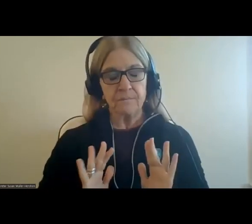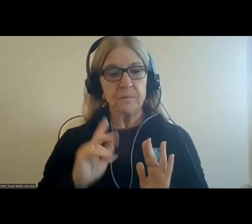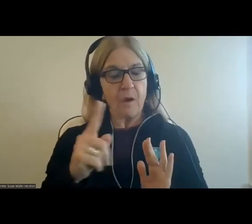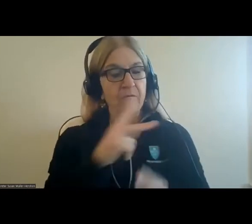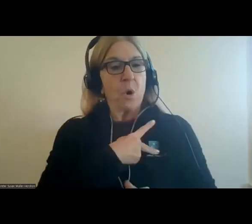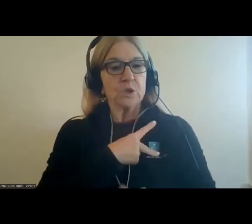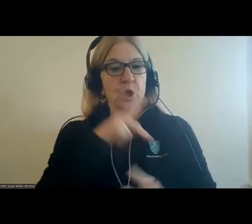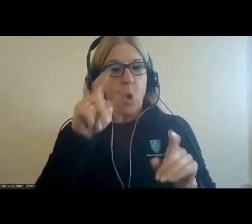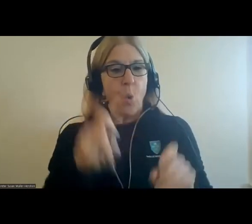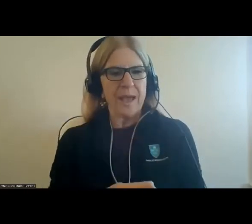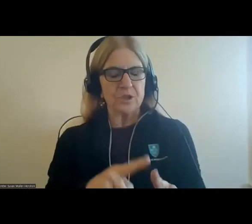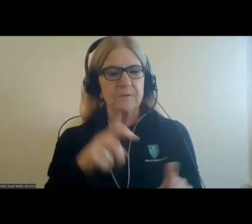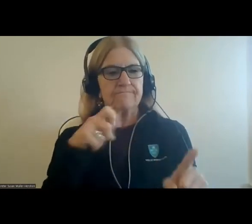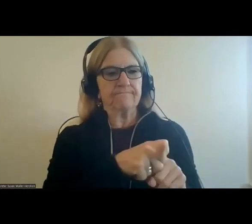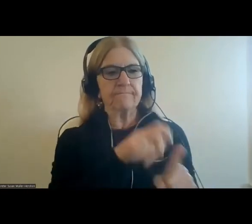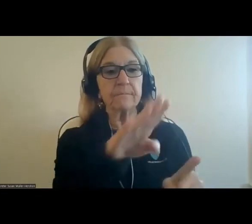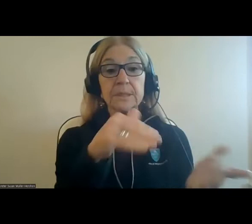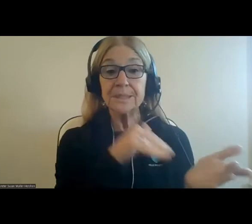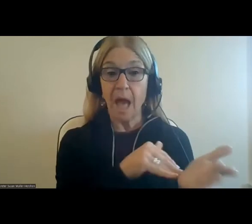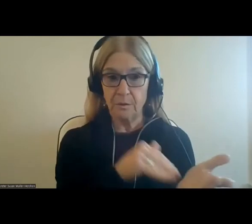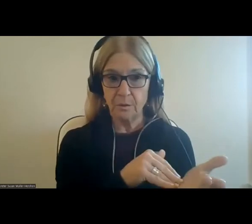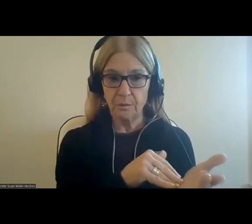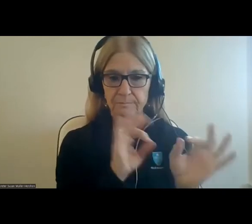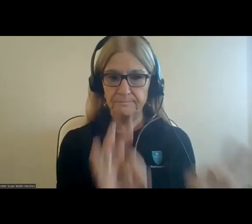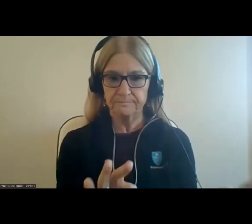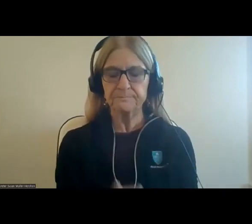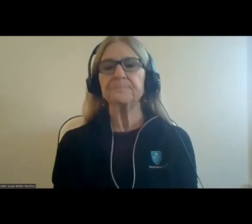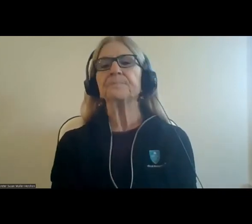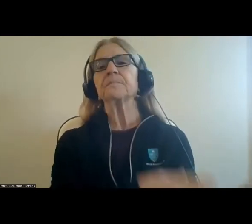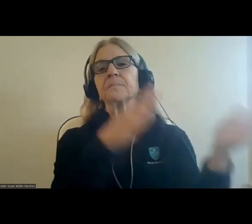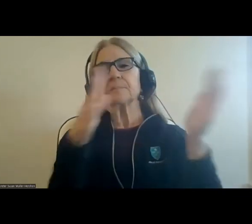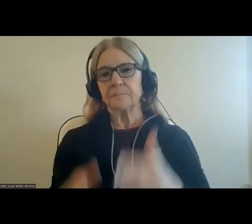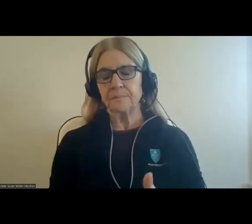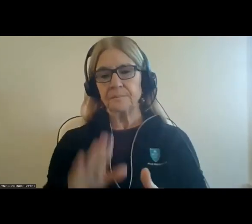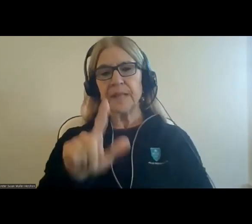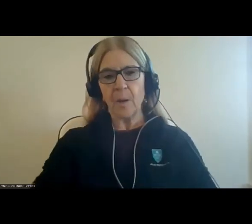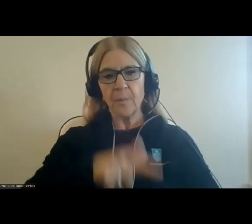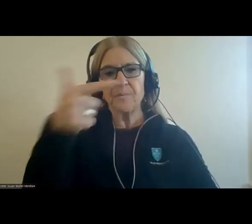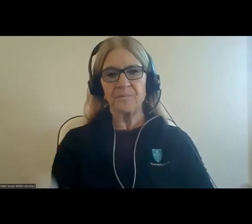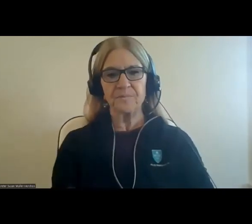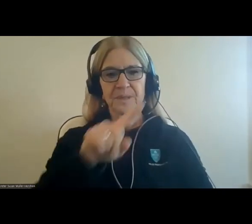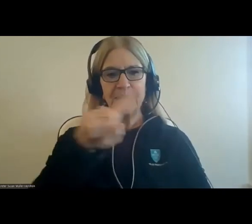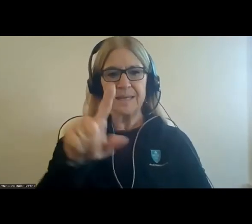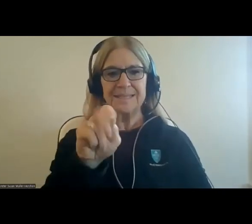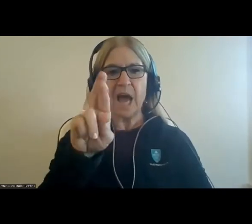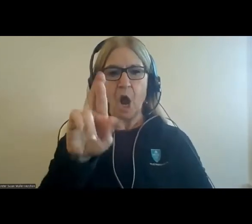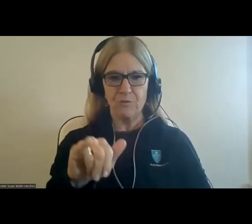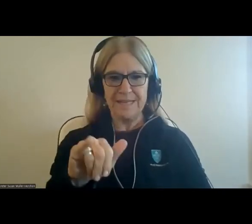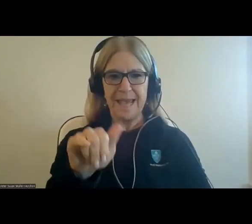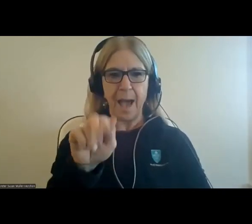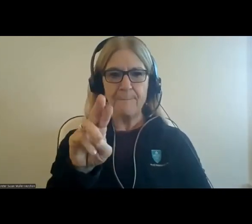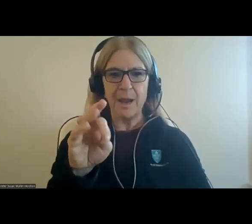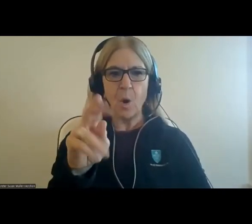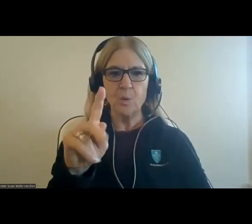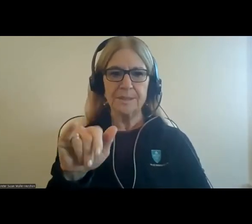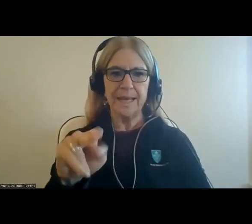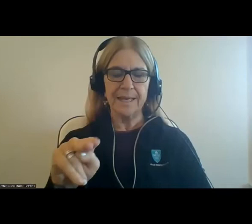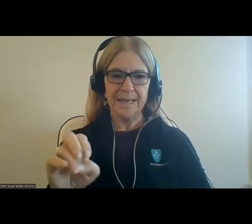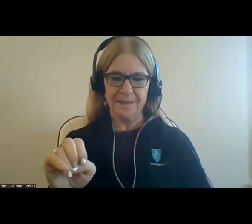question, please ask your doctor. So next, I am going to turn it over to Zara Emir Hosseini, who will like to share a few